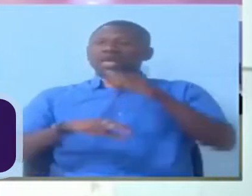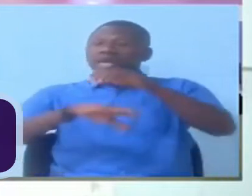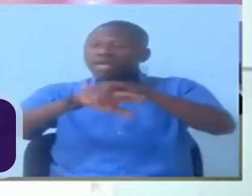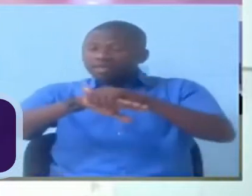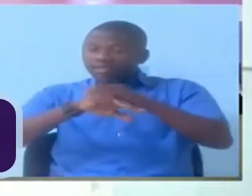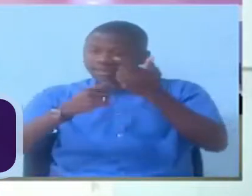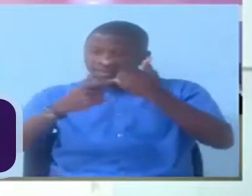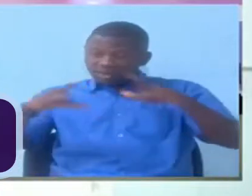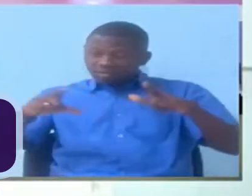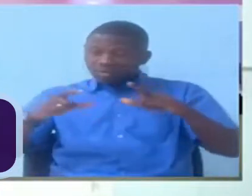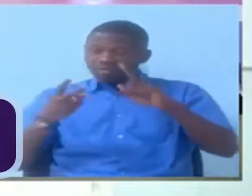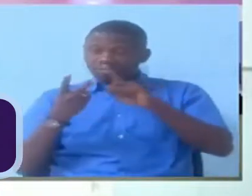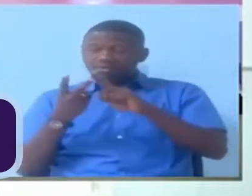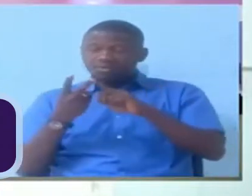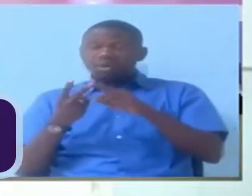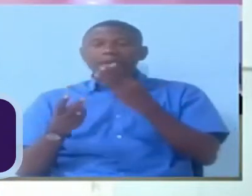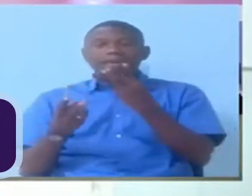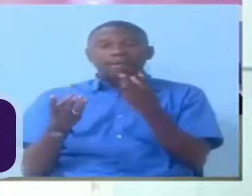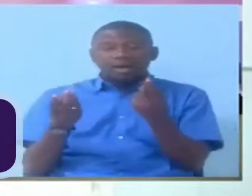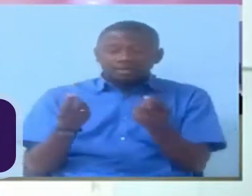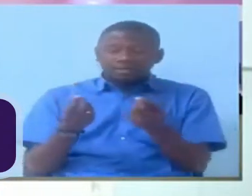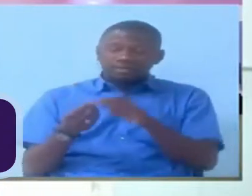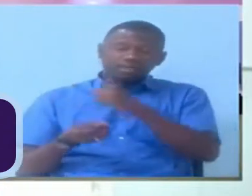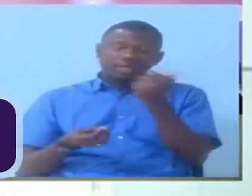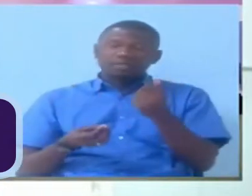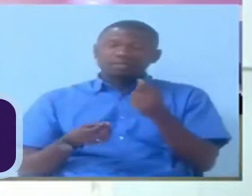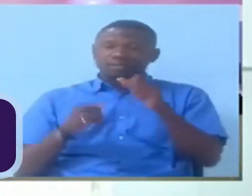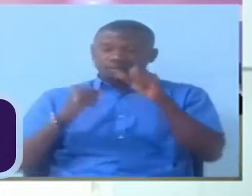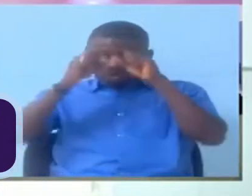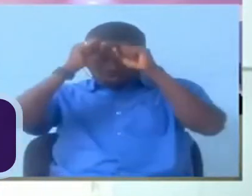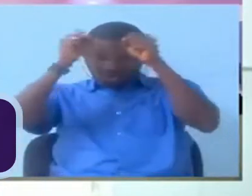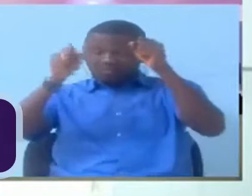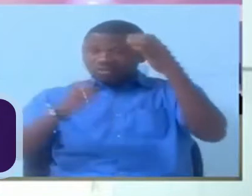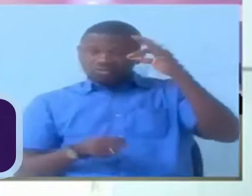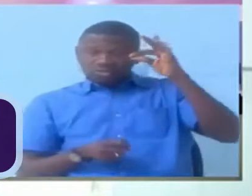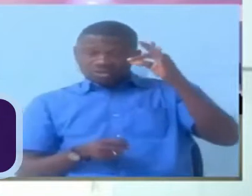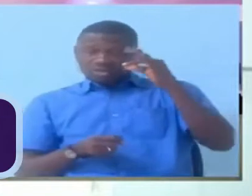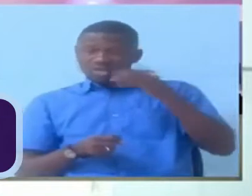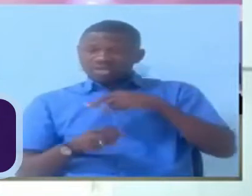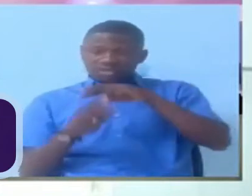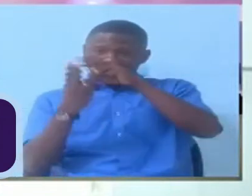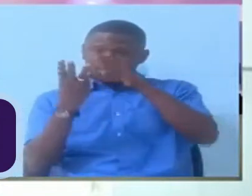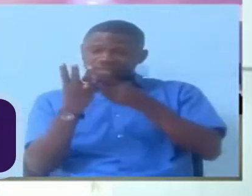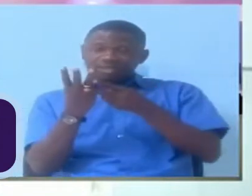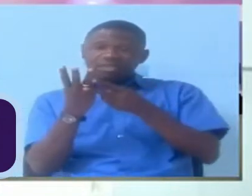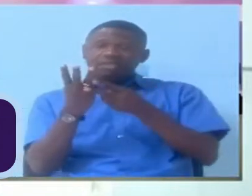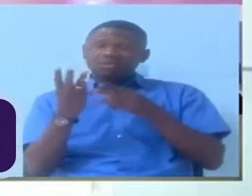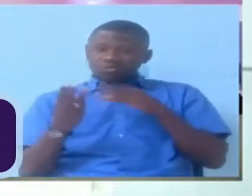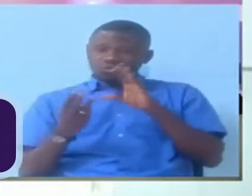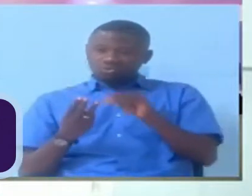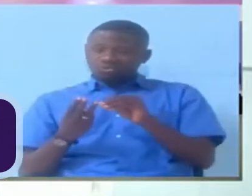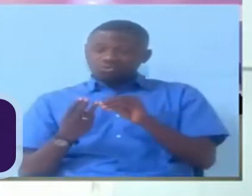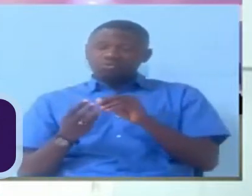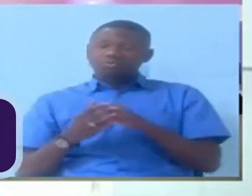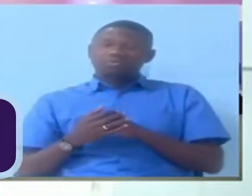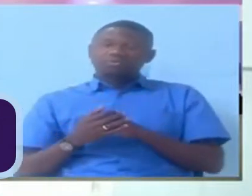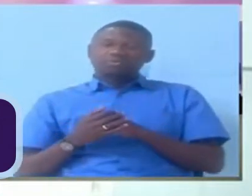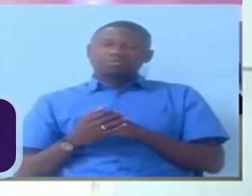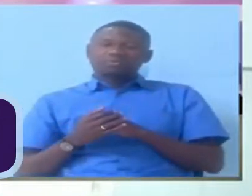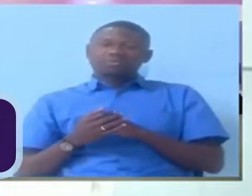Gambia National Army would have that certificate. No wakan Gambia la sojar bu na ba. It should be in your file. Abo wol bulle ele file ko na